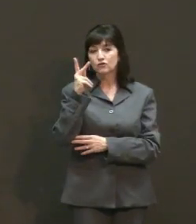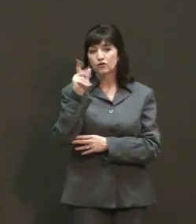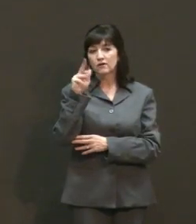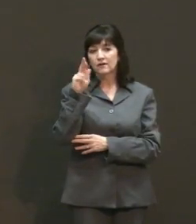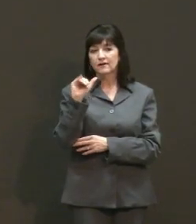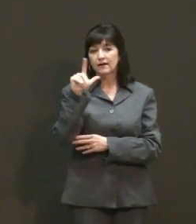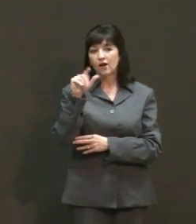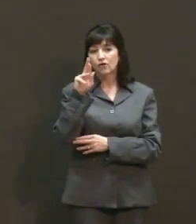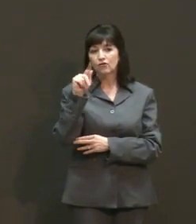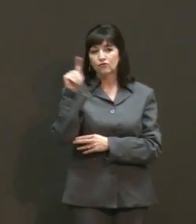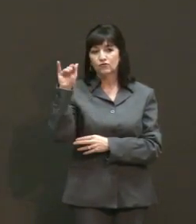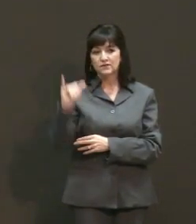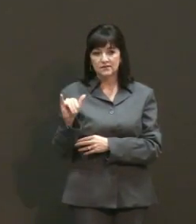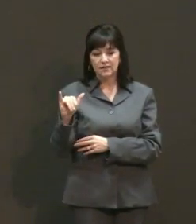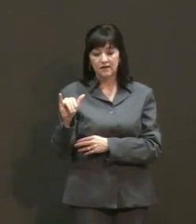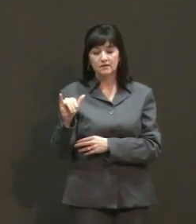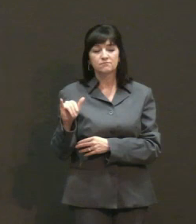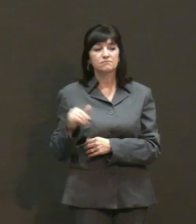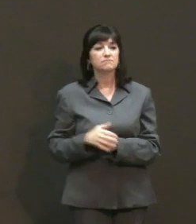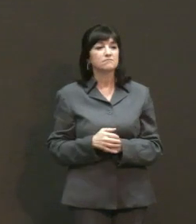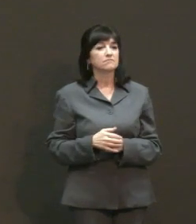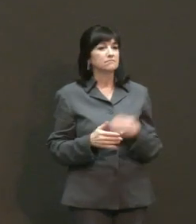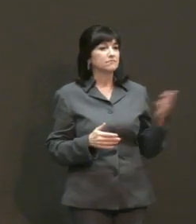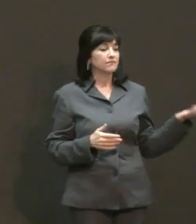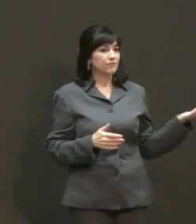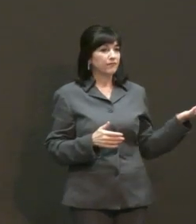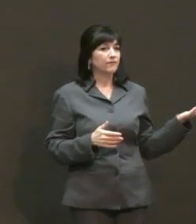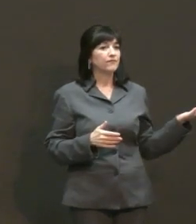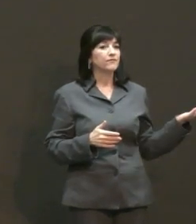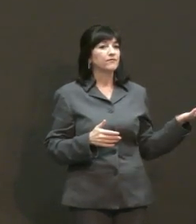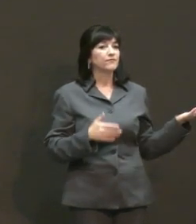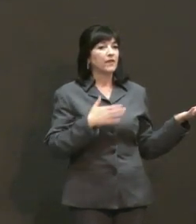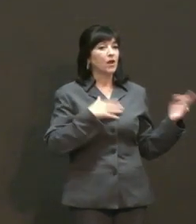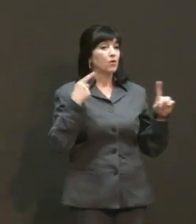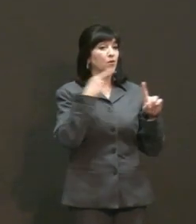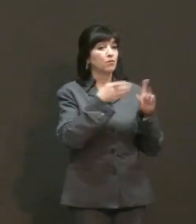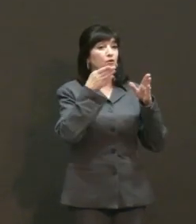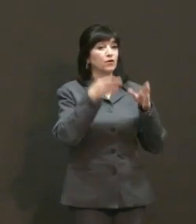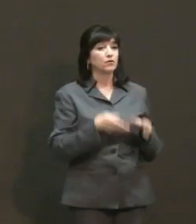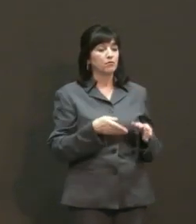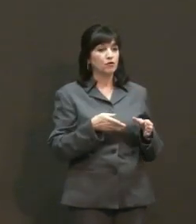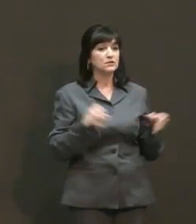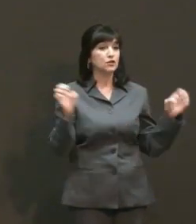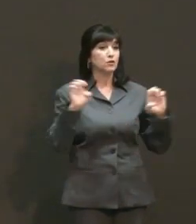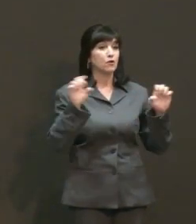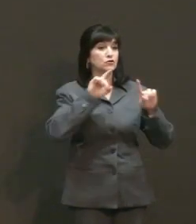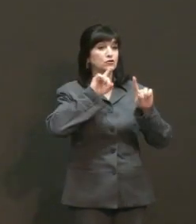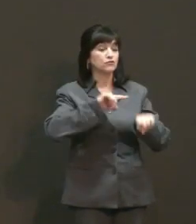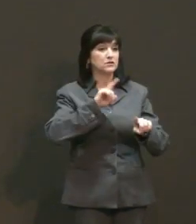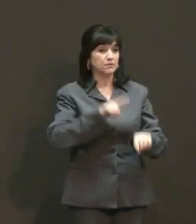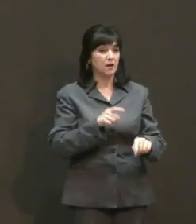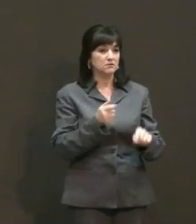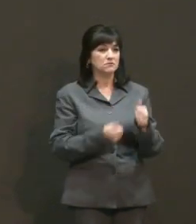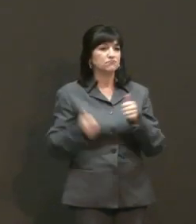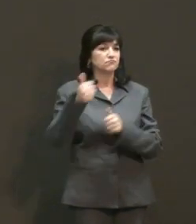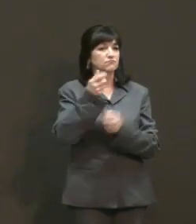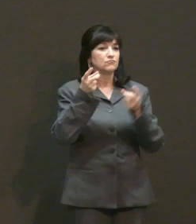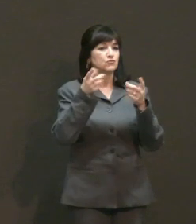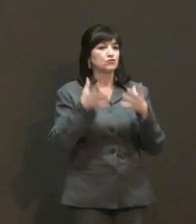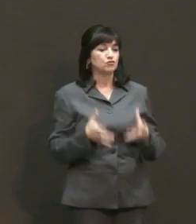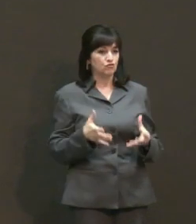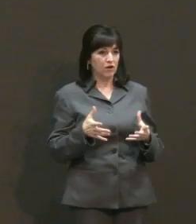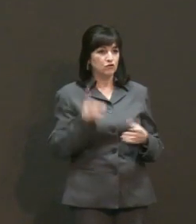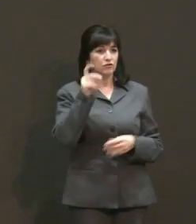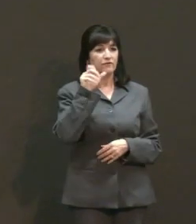moment, and our point person in our emergency response, A.J. Schall, who's the Director of the Delaware